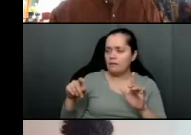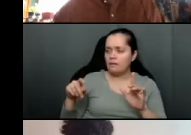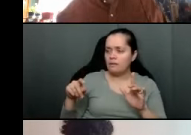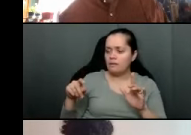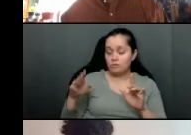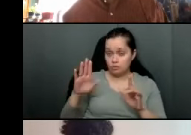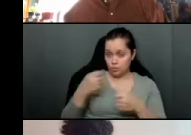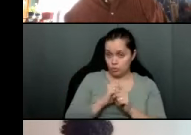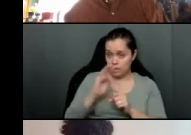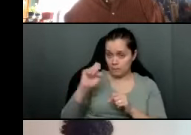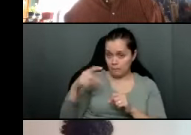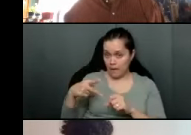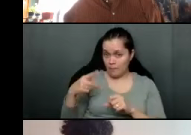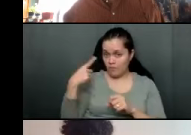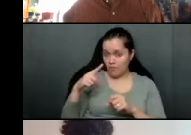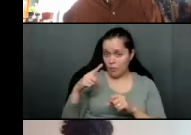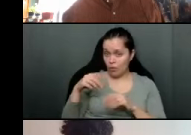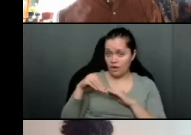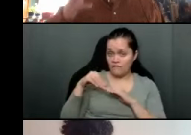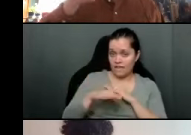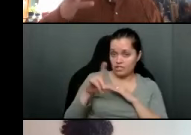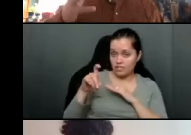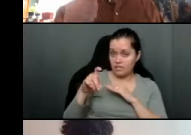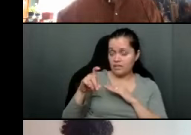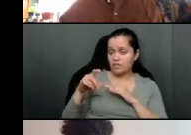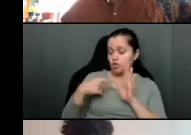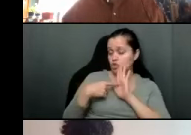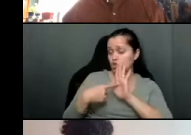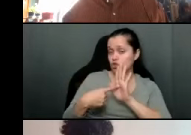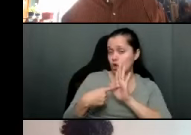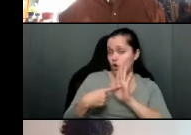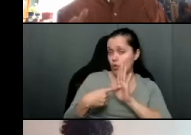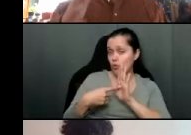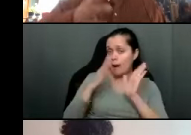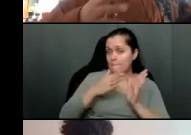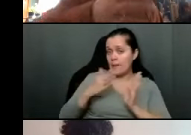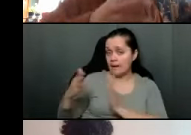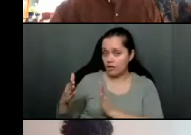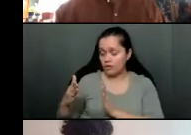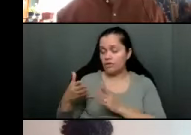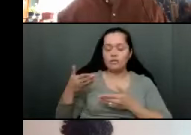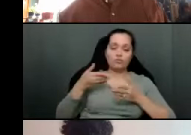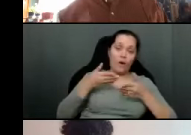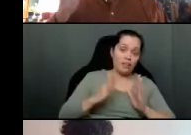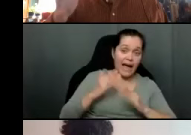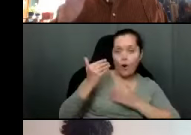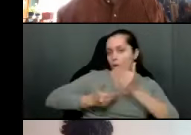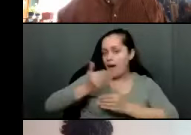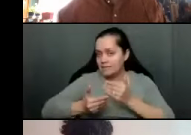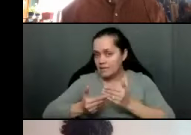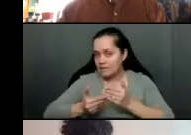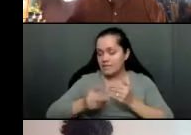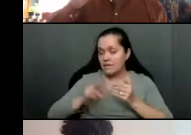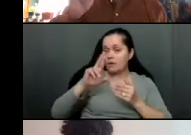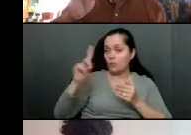Do you make a map to be effective, to show a pattern, to allow a process? Road